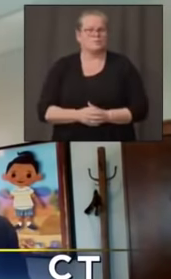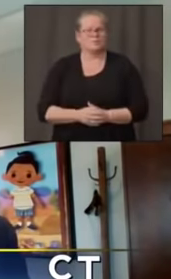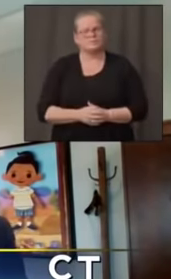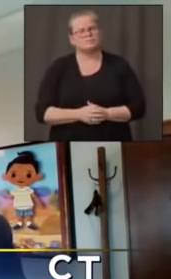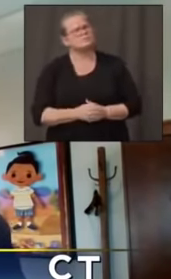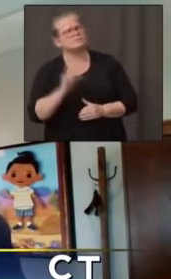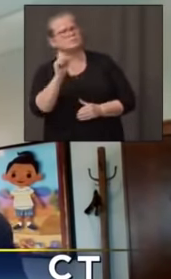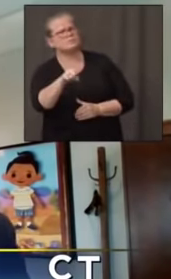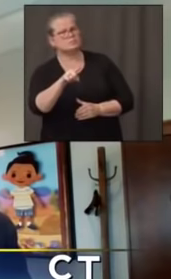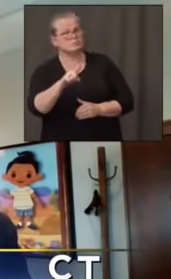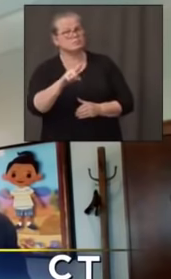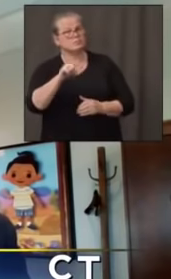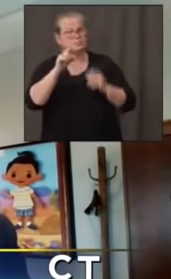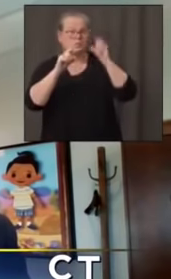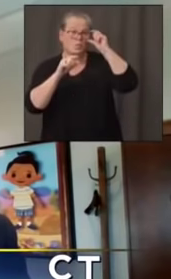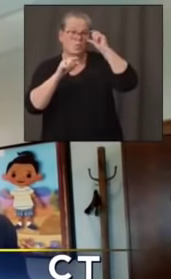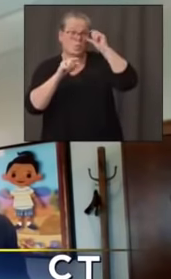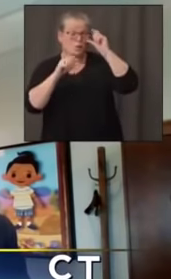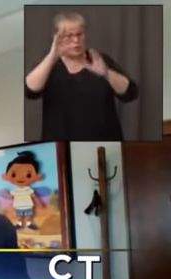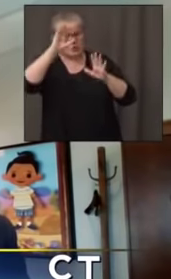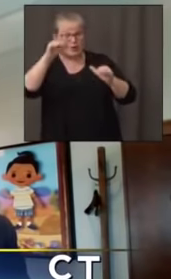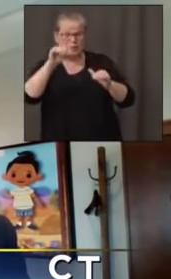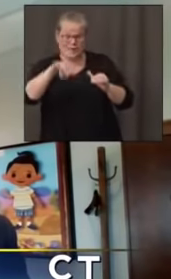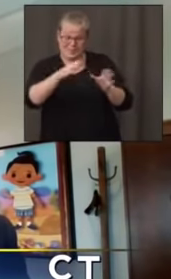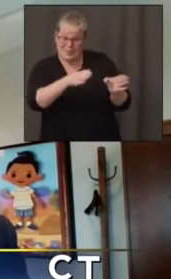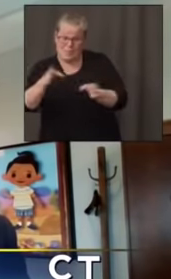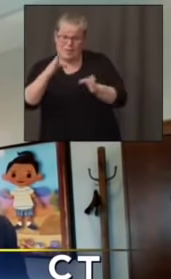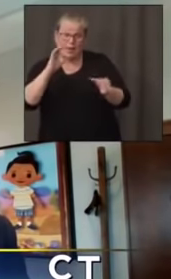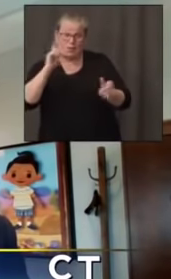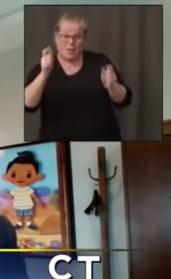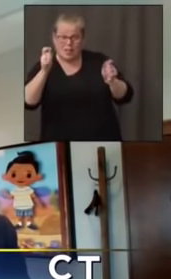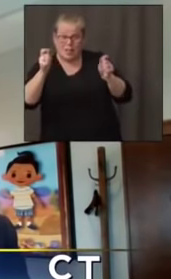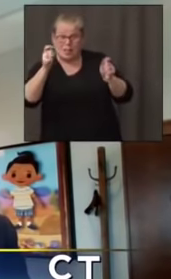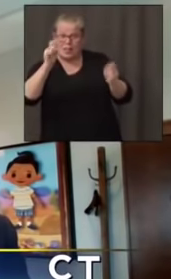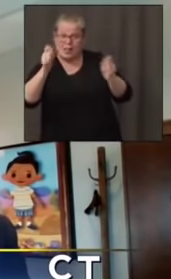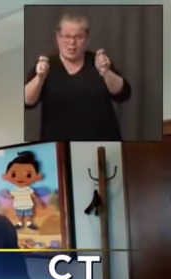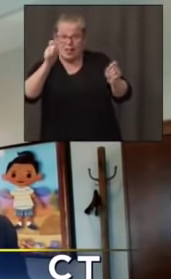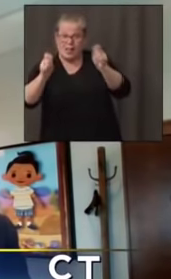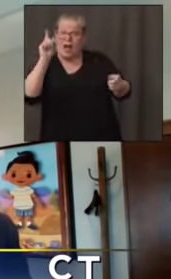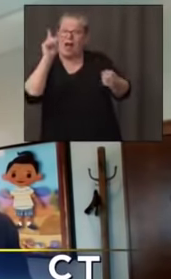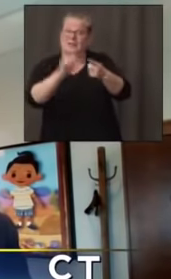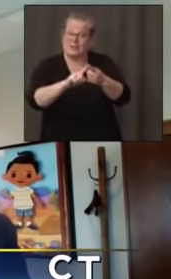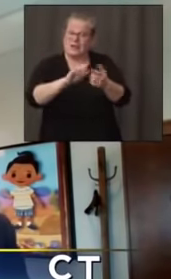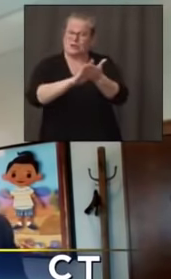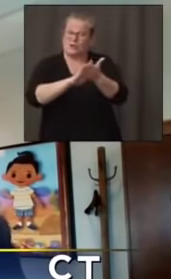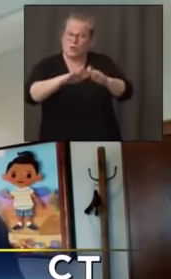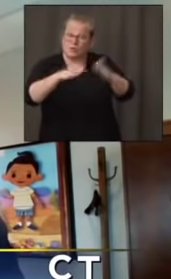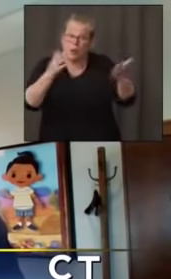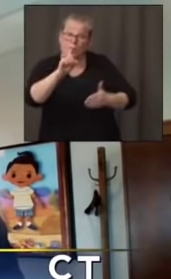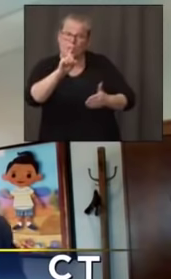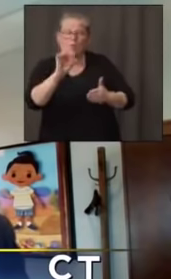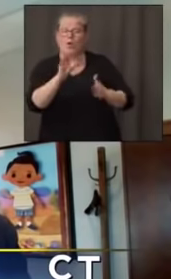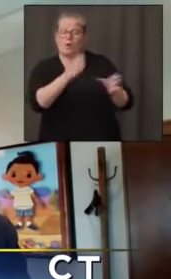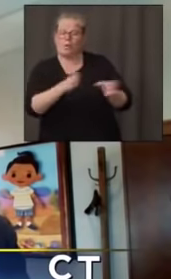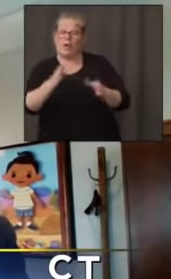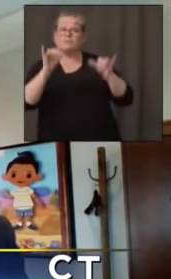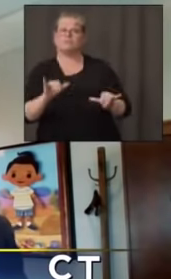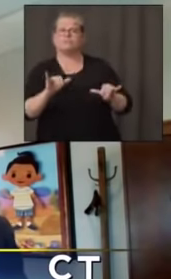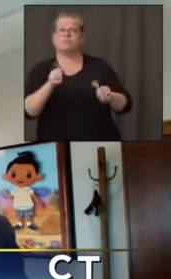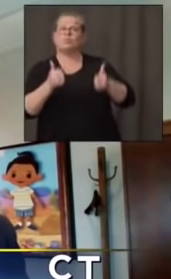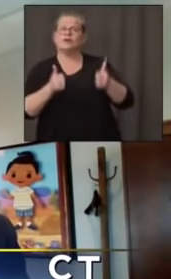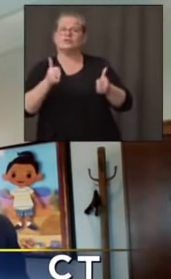this thing is going to continue to evolve, really right up until the opening of school? I think we have to recognize